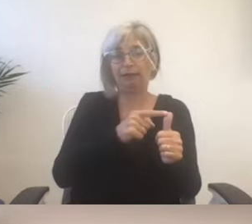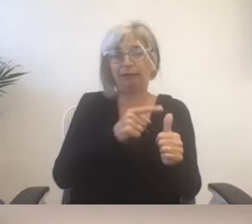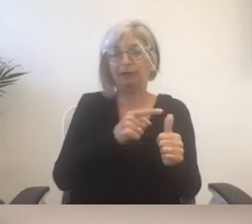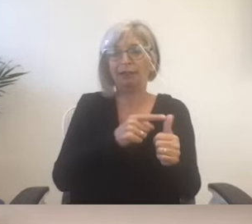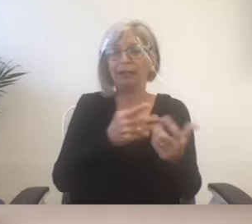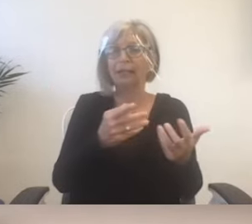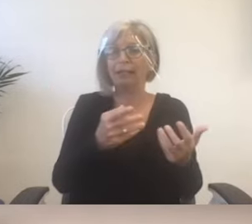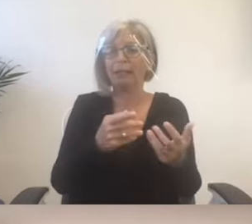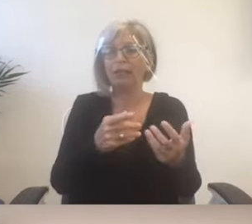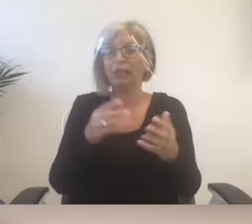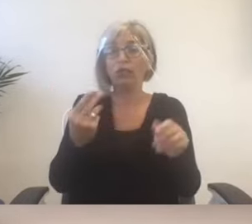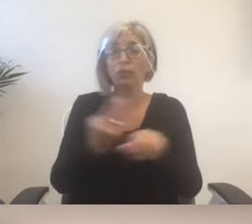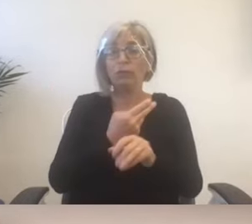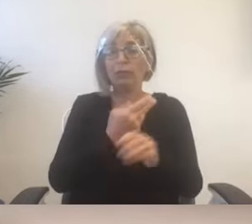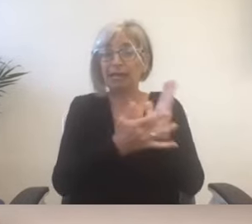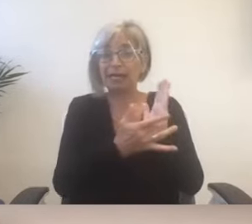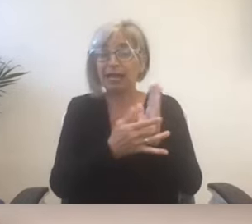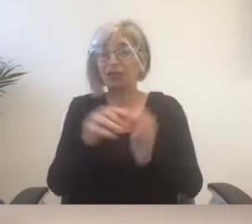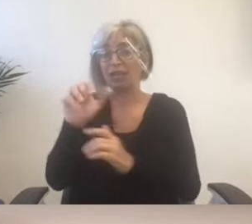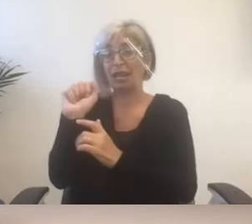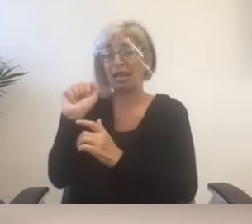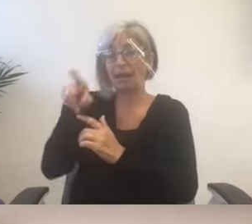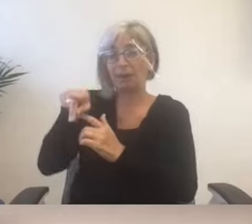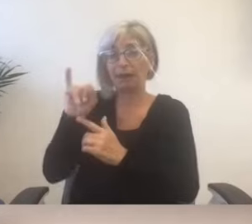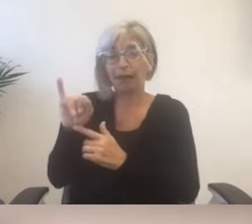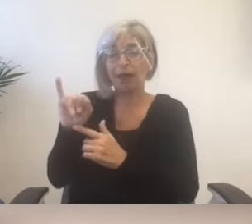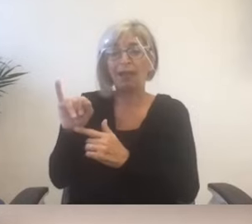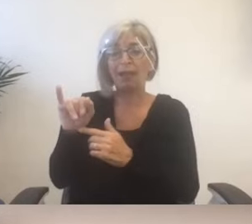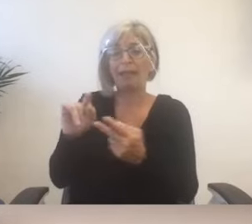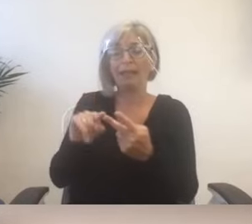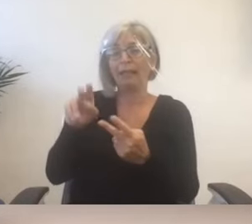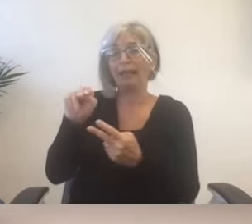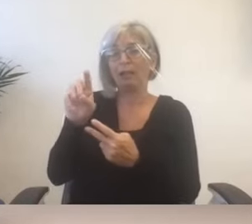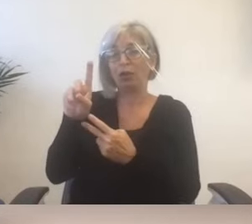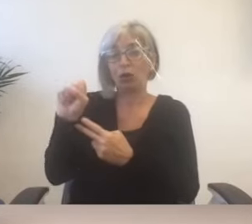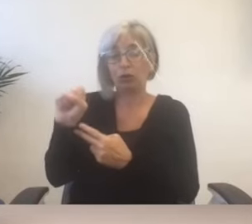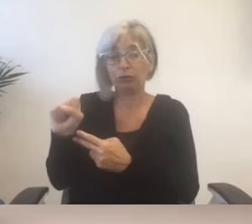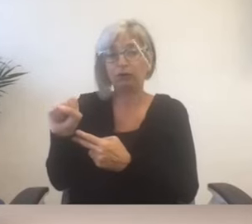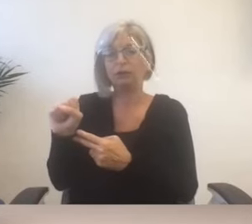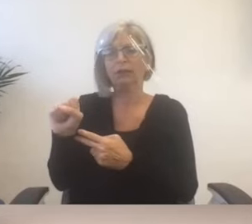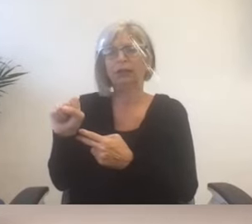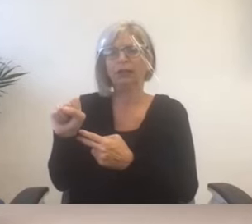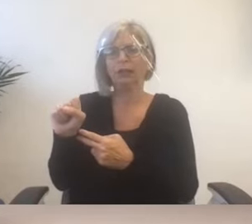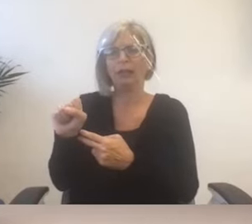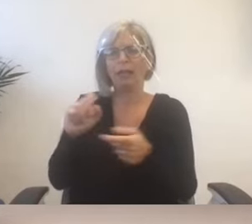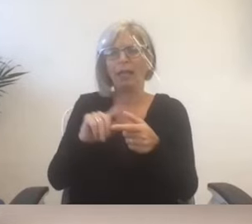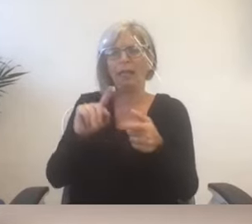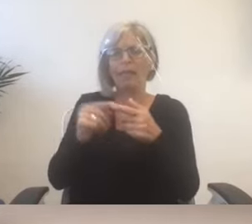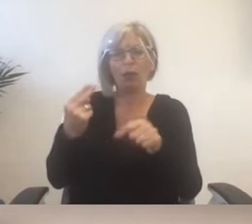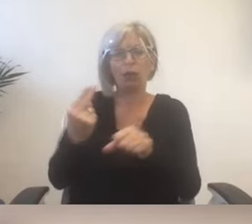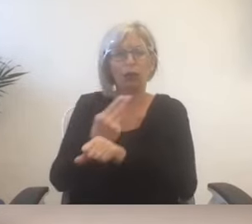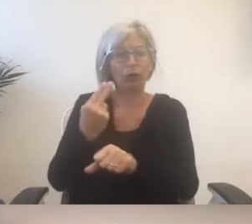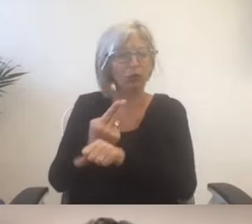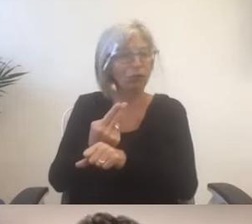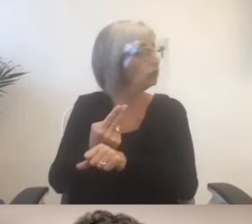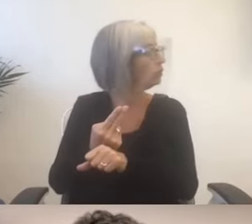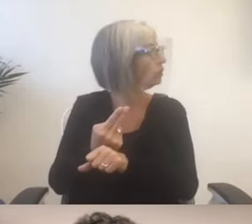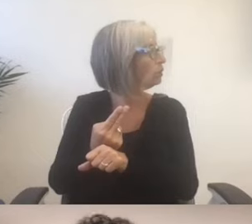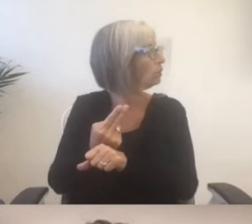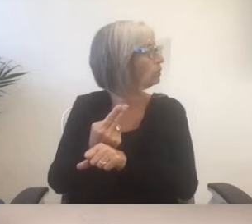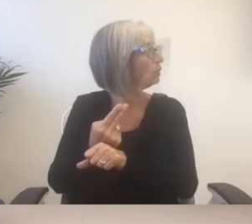built some of the technology API node expressed in the center, you'll see. And then we use